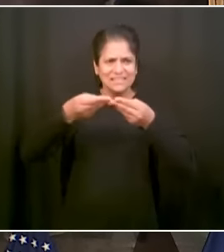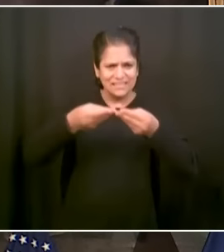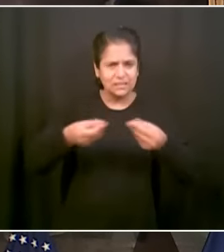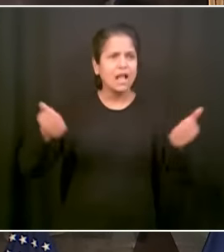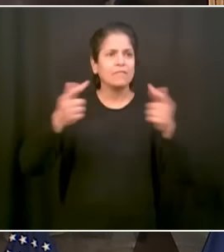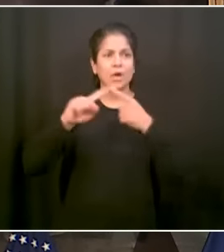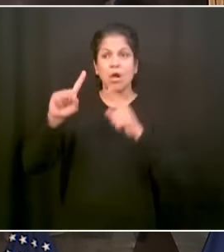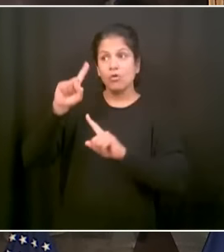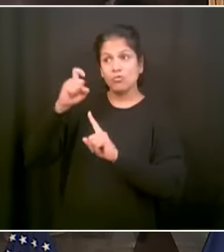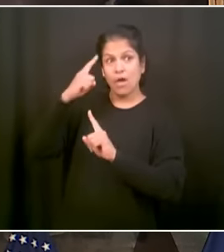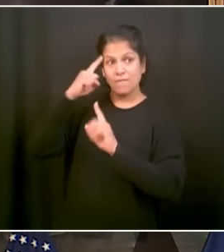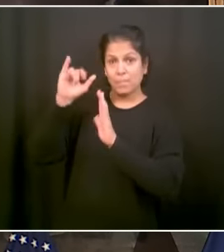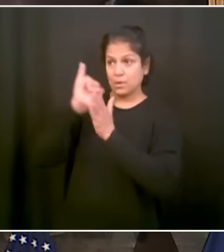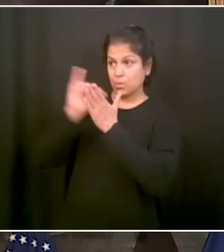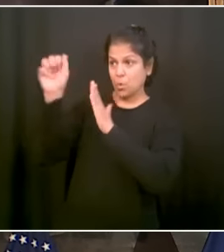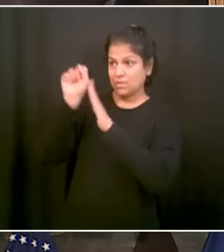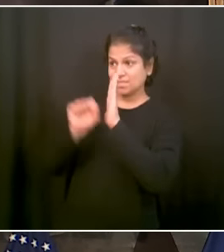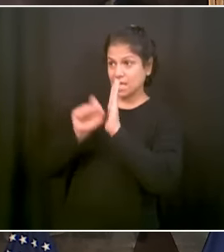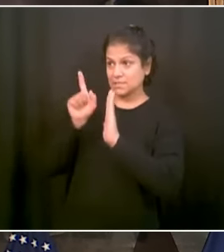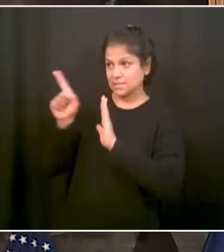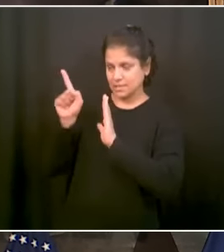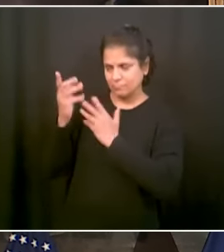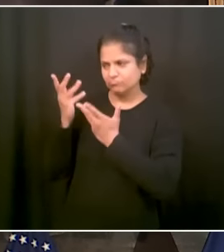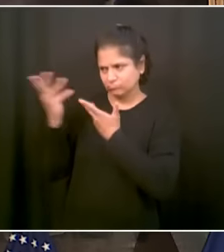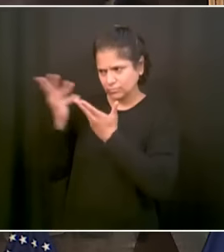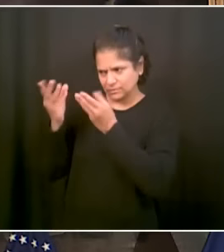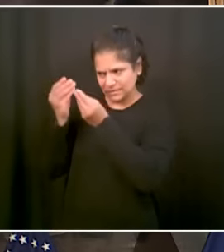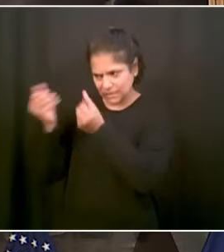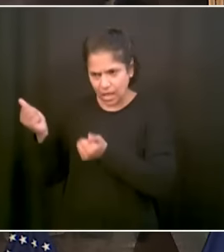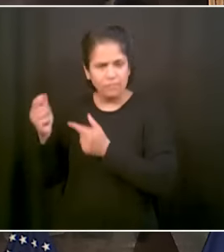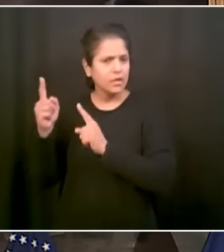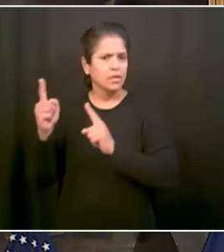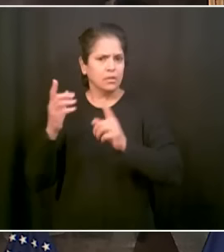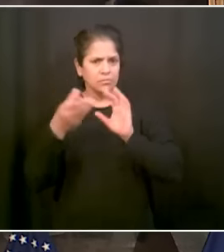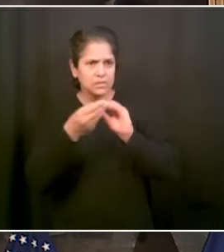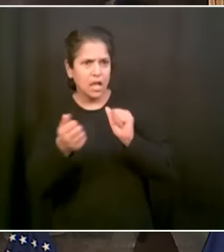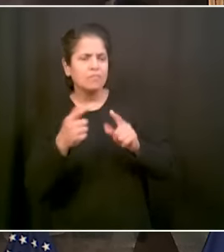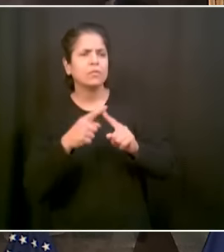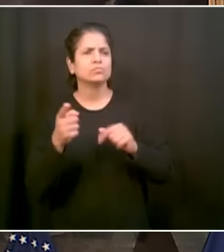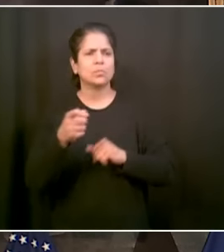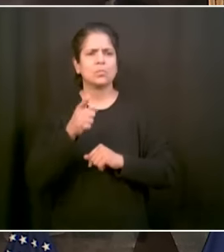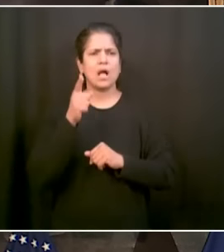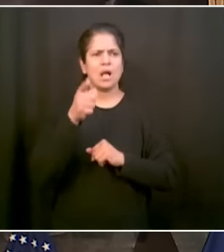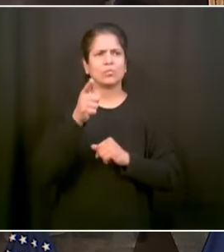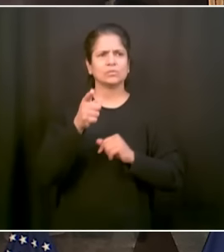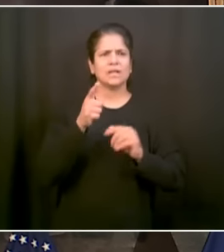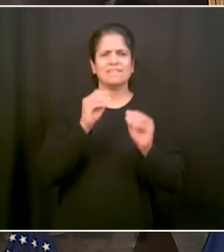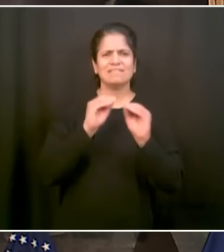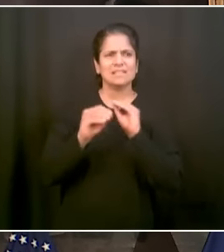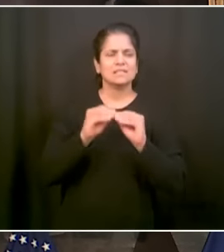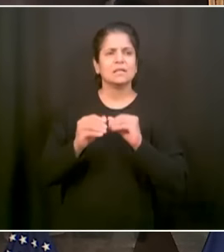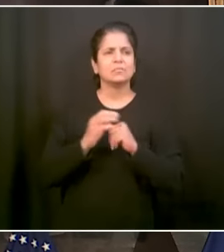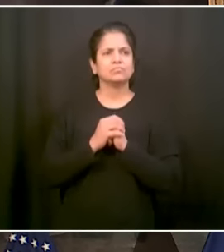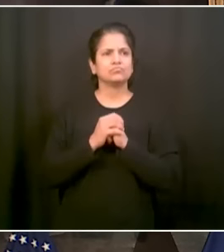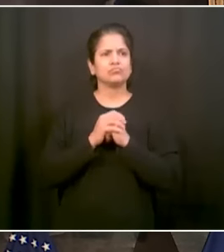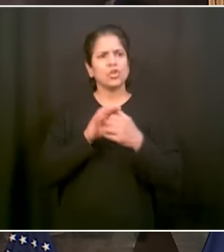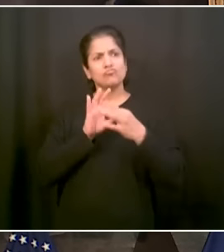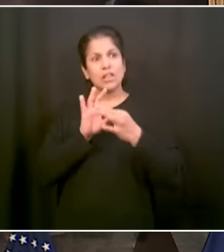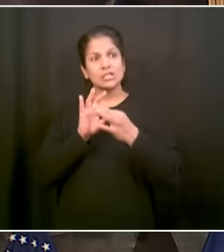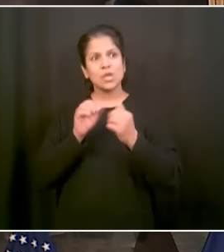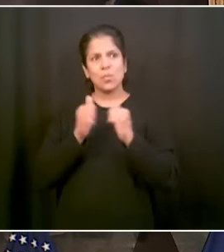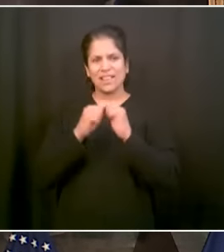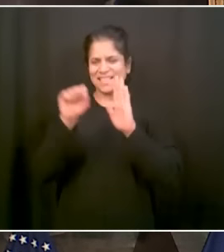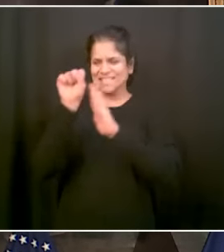how you would actually work on fixing this imbalance between the city and the state? Does this mean the city giving less? Does this mean Governor